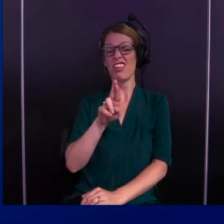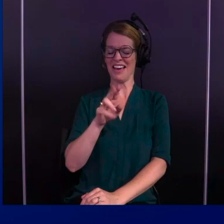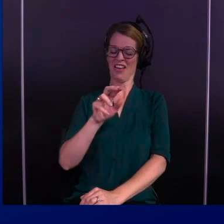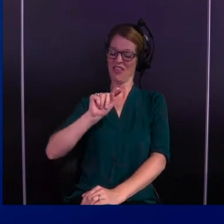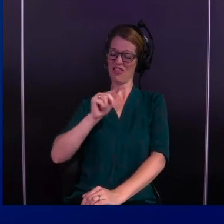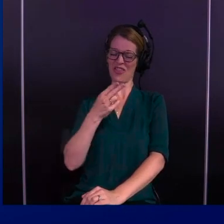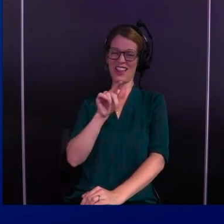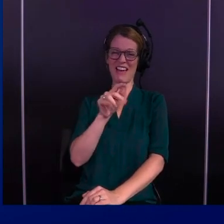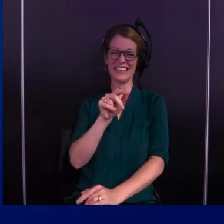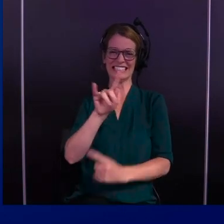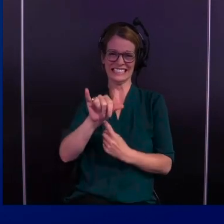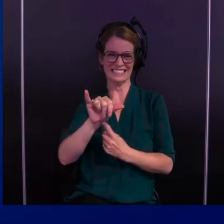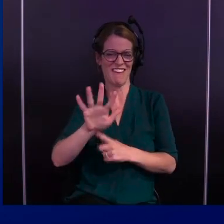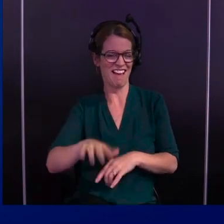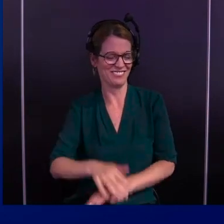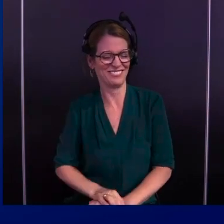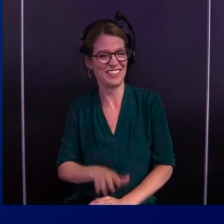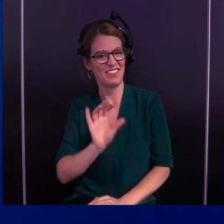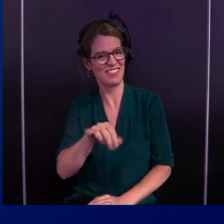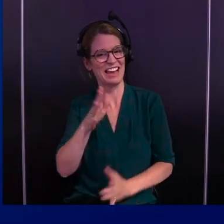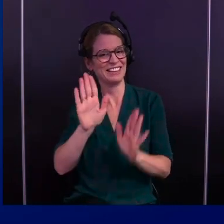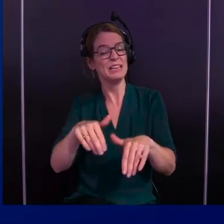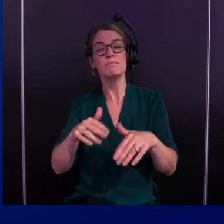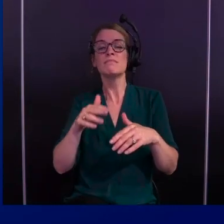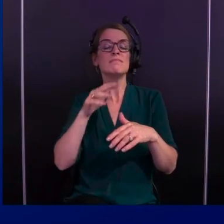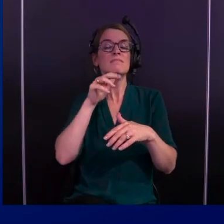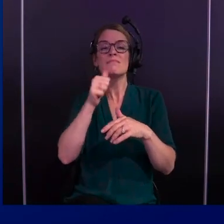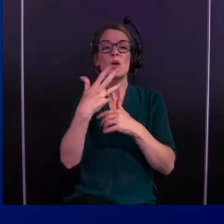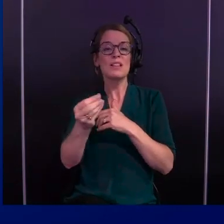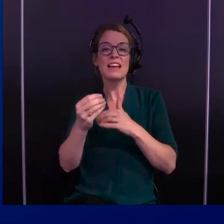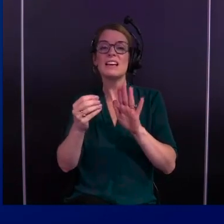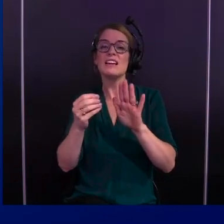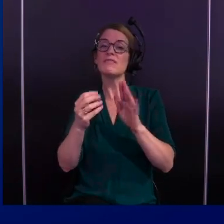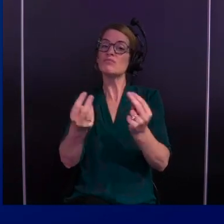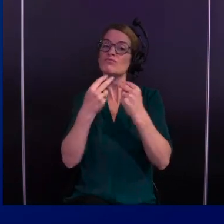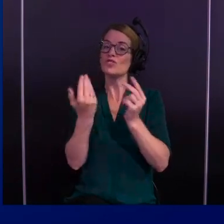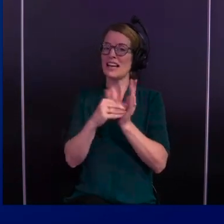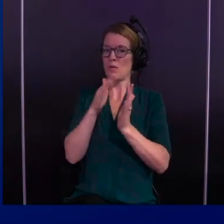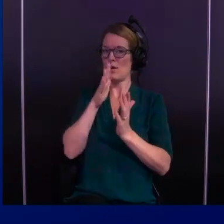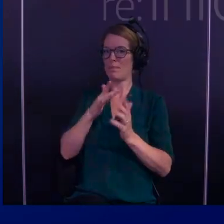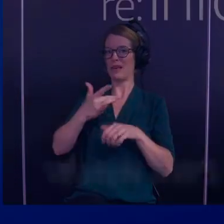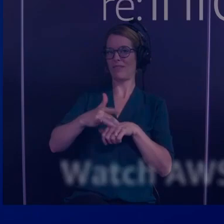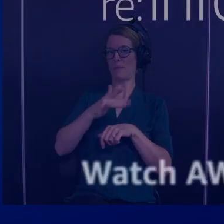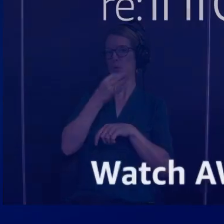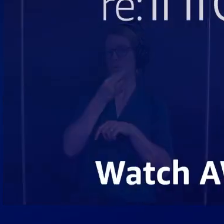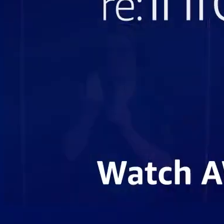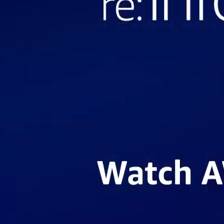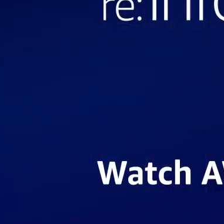don't go anywhere. Check us out in a few moments. We will be back soon. Thank you, AWS On everybody. Air.